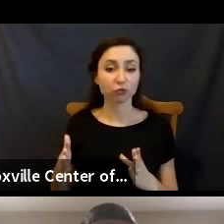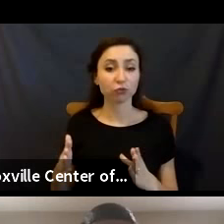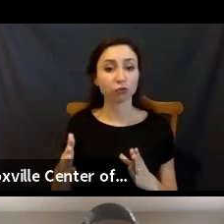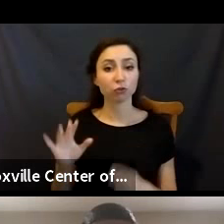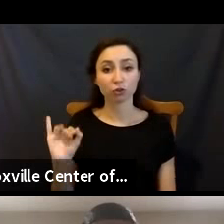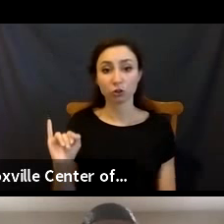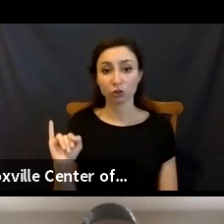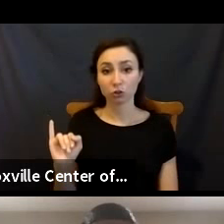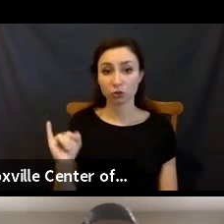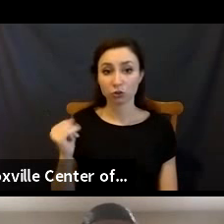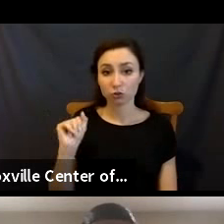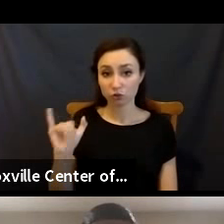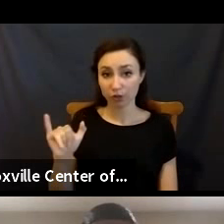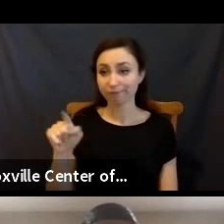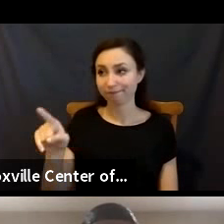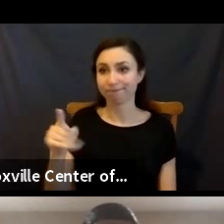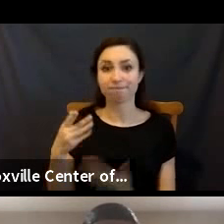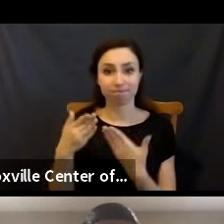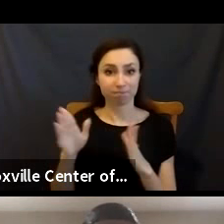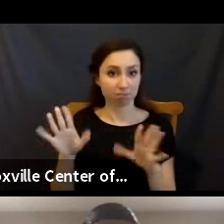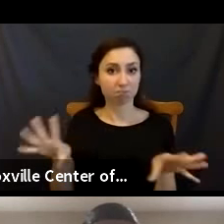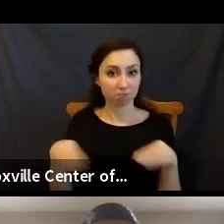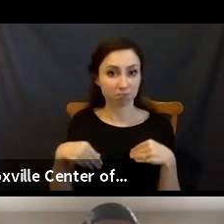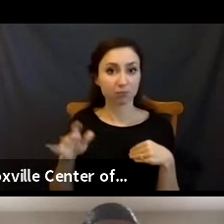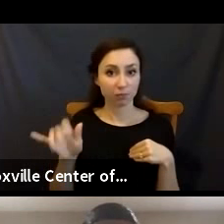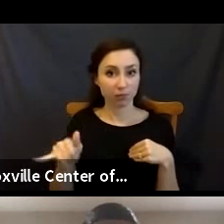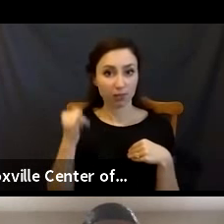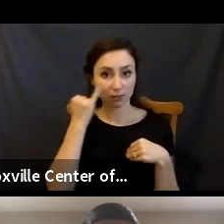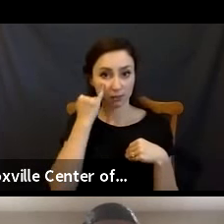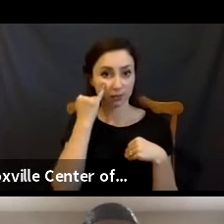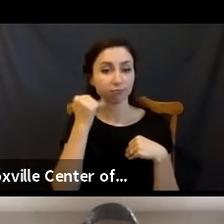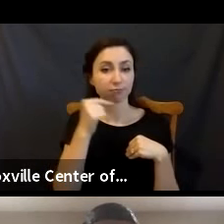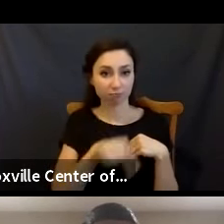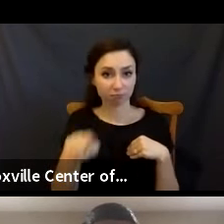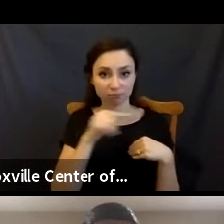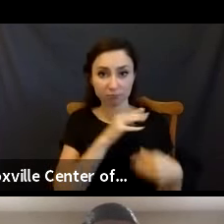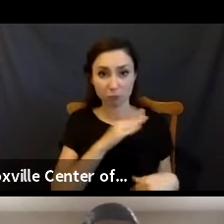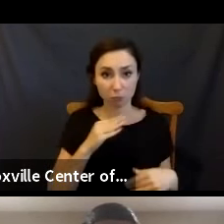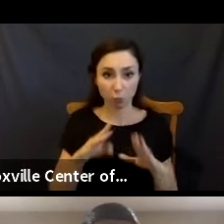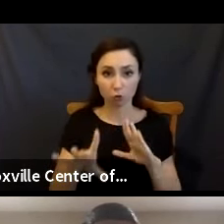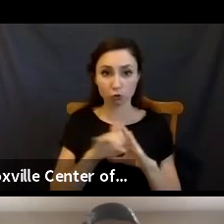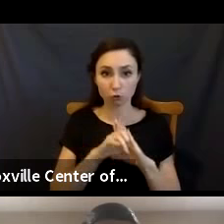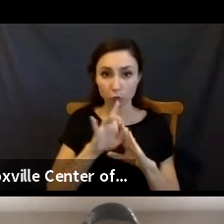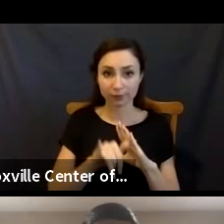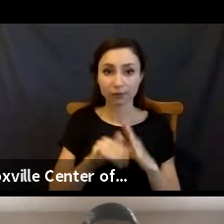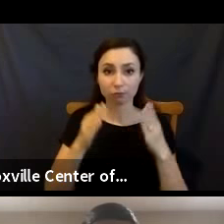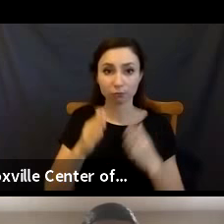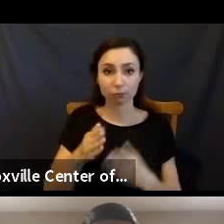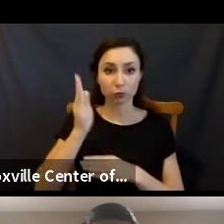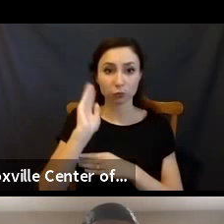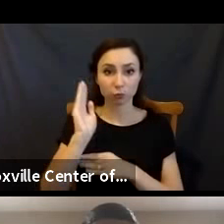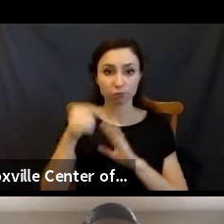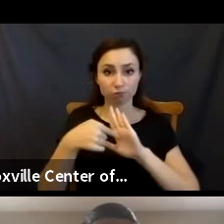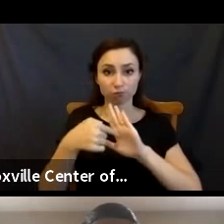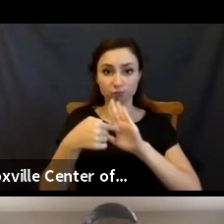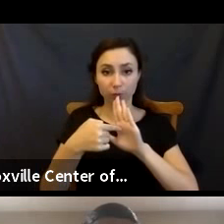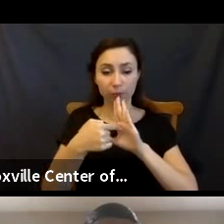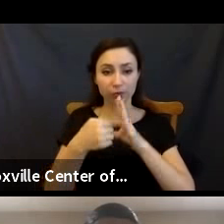and he's open to that if this board so chooses to have somebody represent the board.